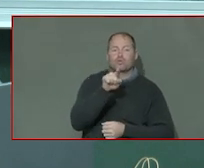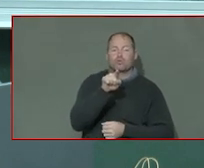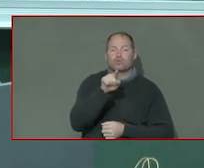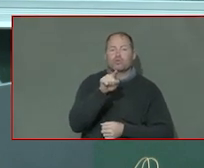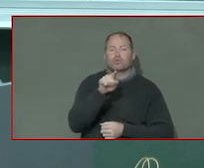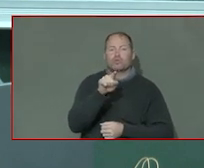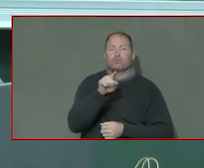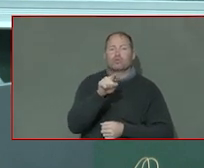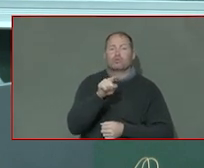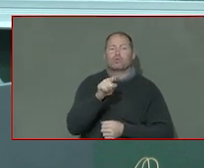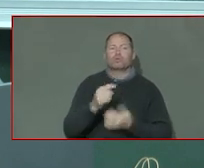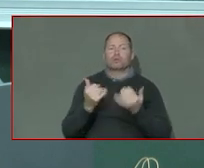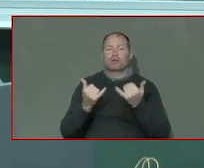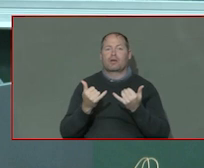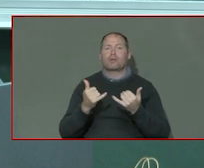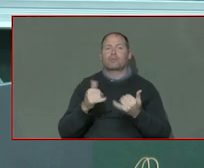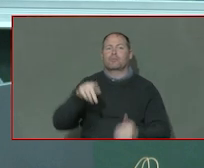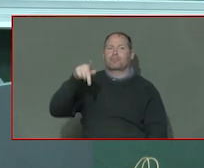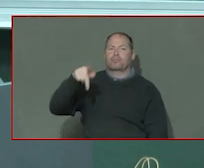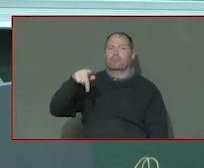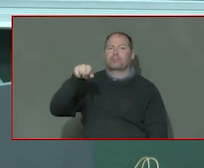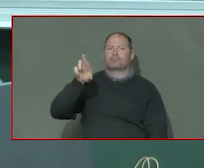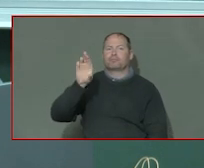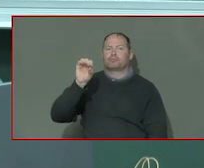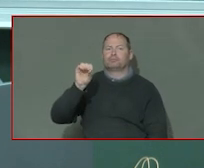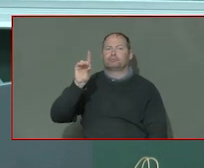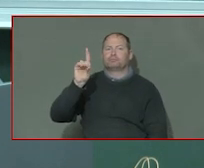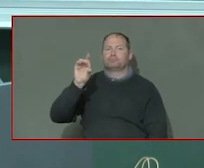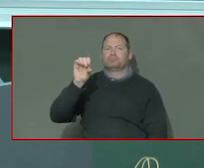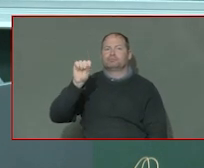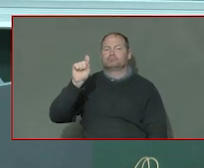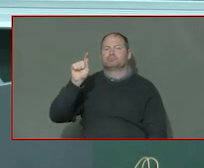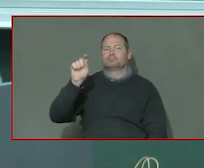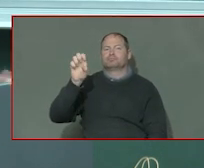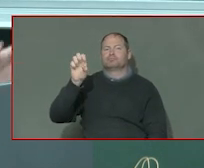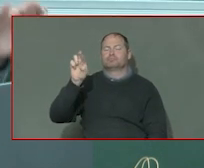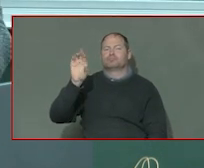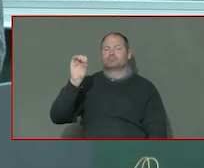all have progesterone. We all have it at all times.